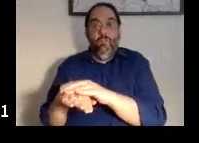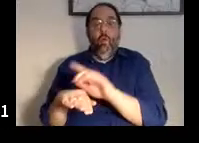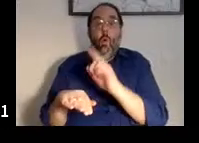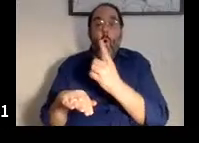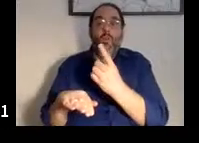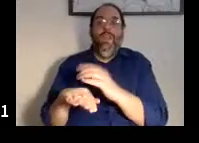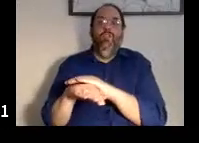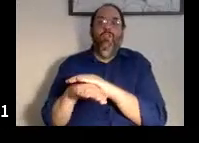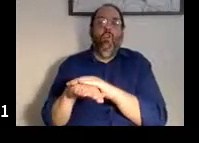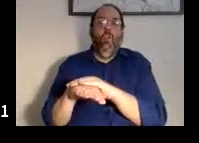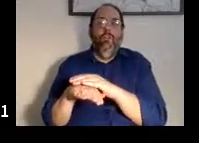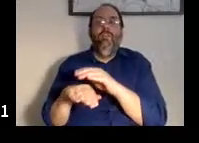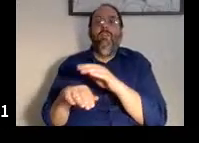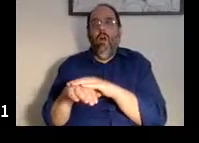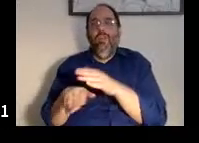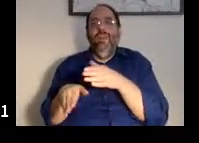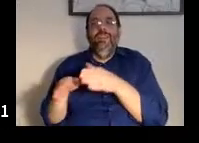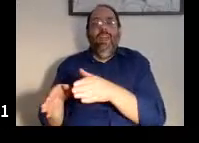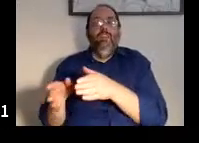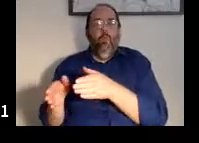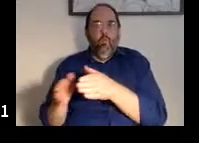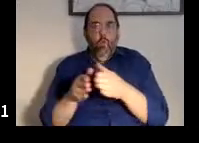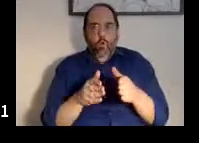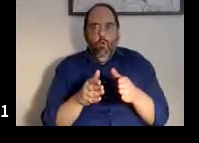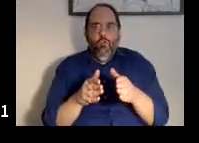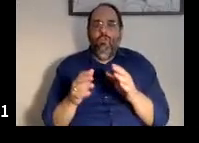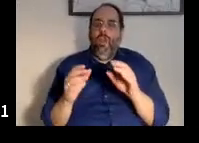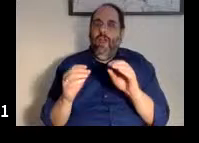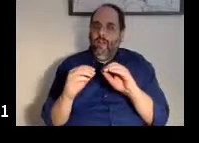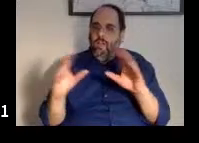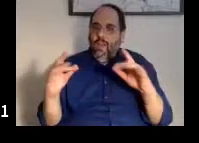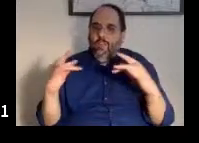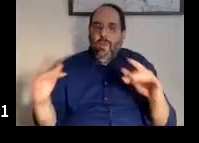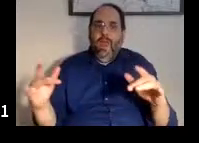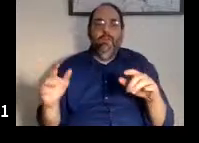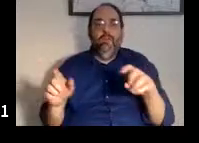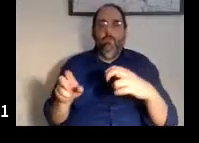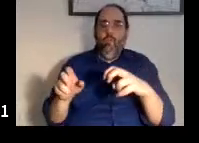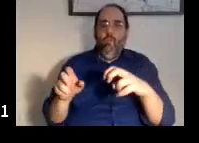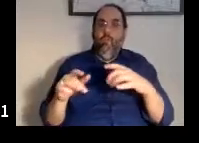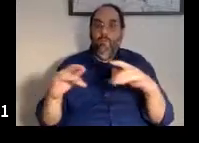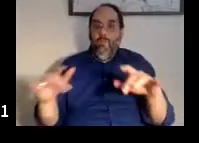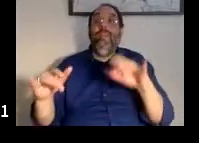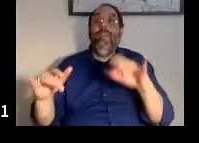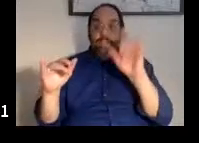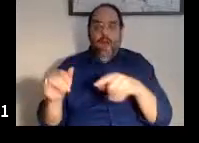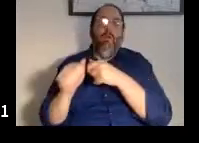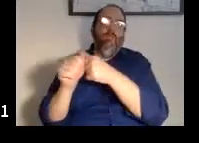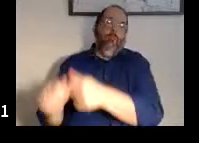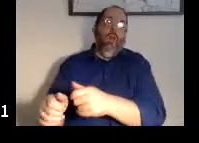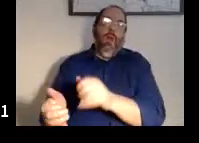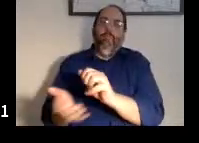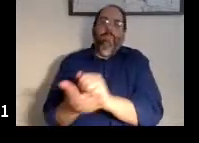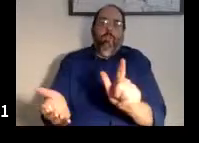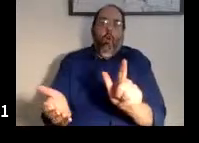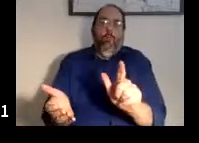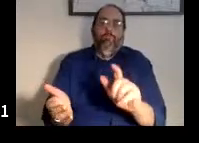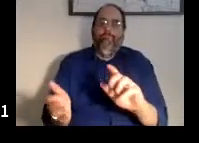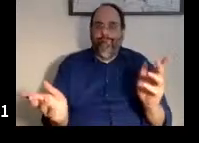along accessible routes, clear floor or ground spaces, and maneuvering spaces would be required to comply.